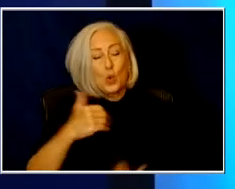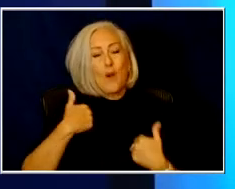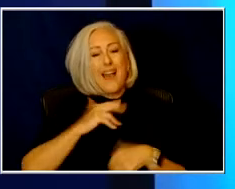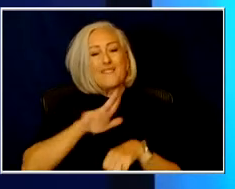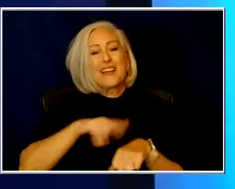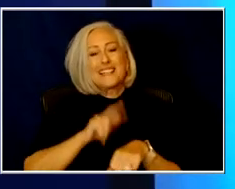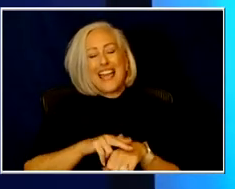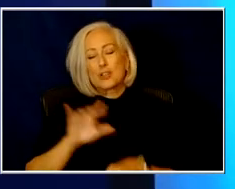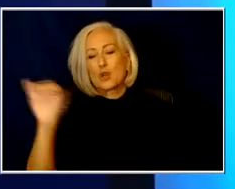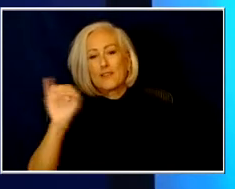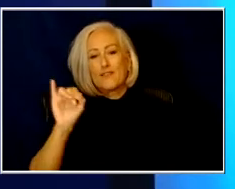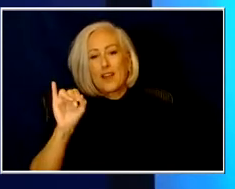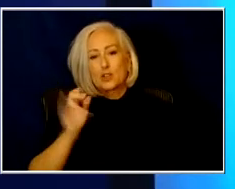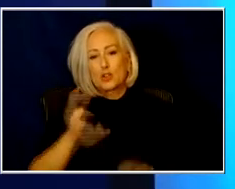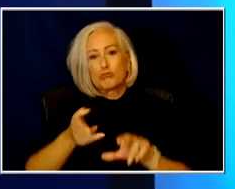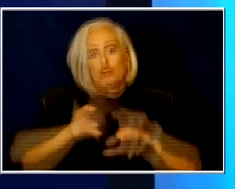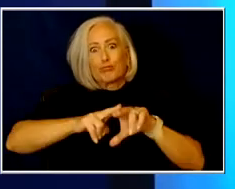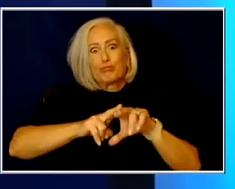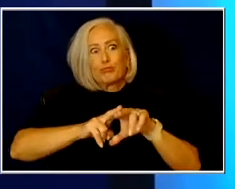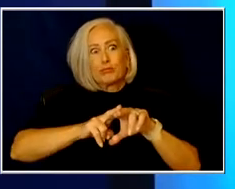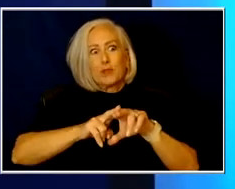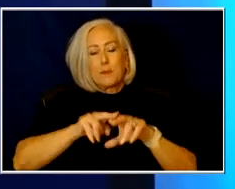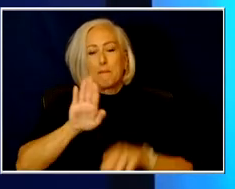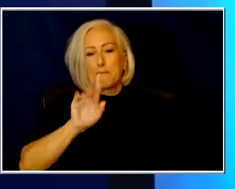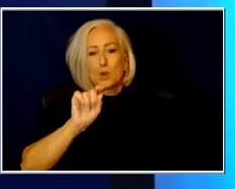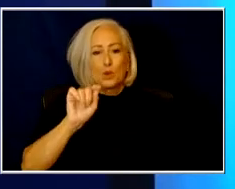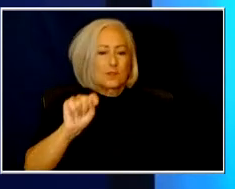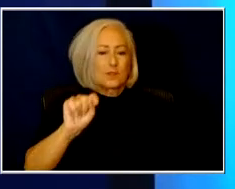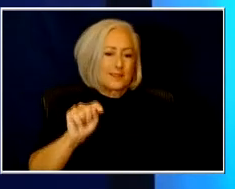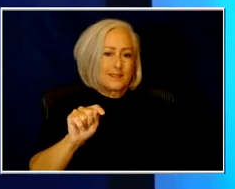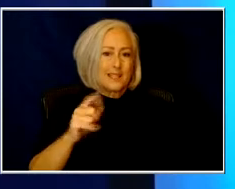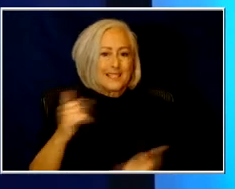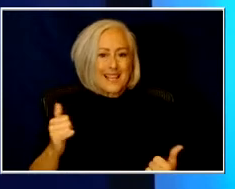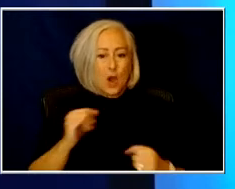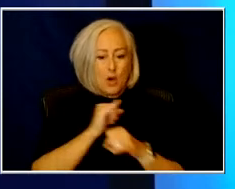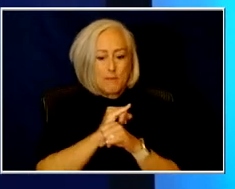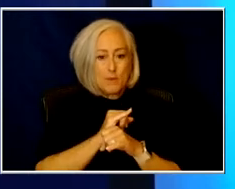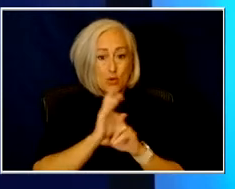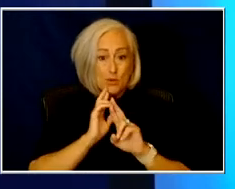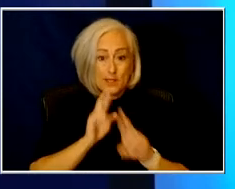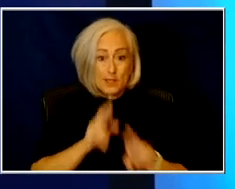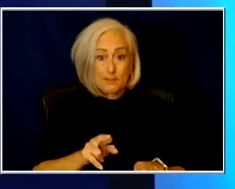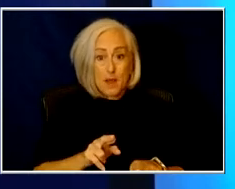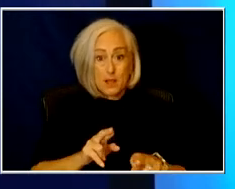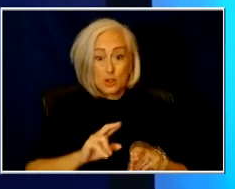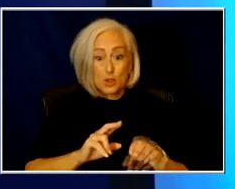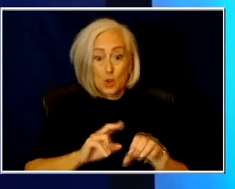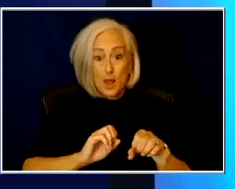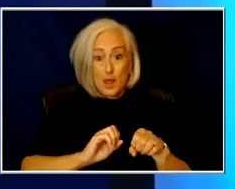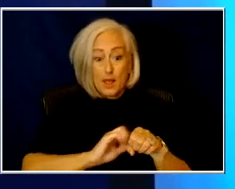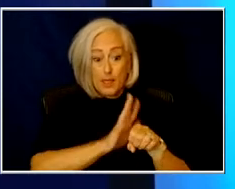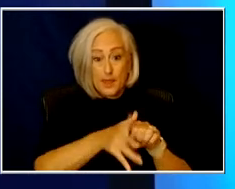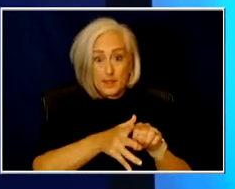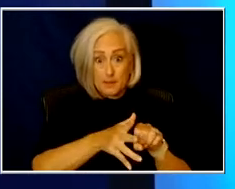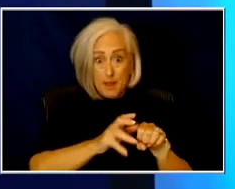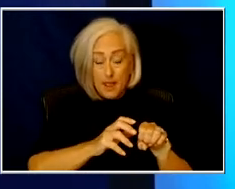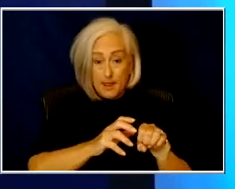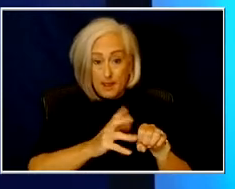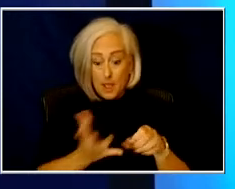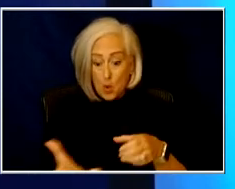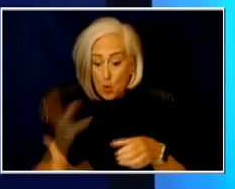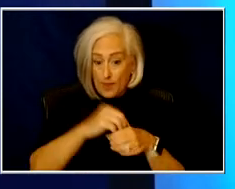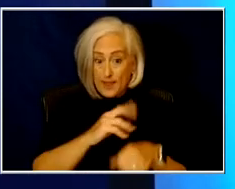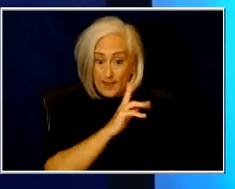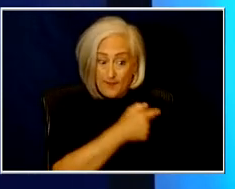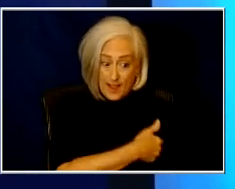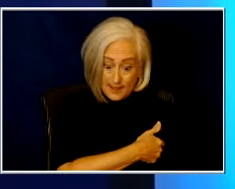boost so you are now getting an immune response to not only Spike which is in the vaccine but also those other components of the